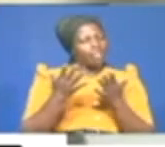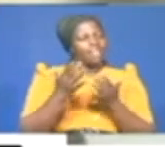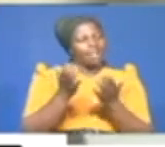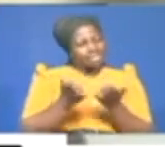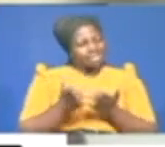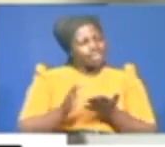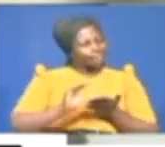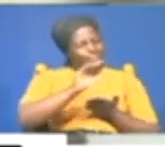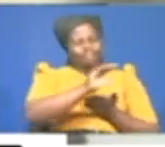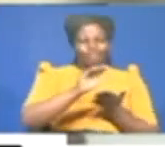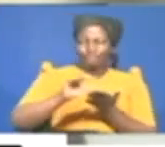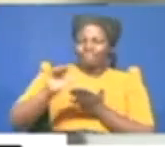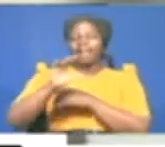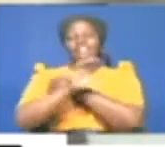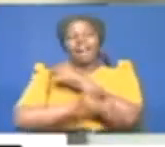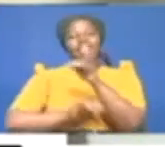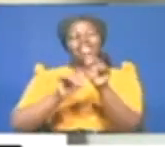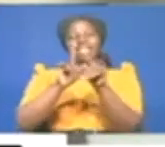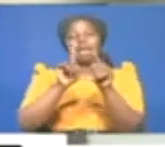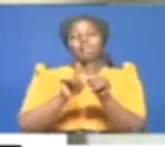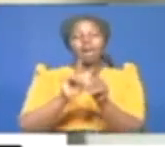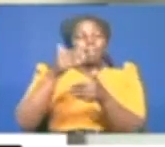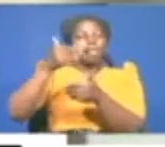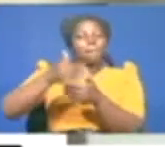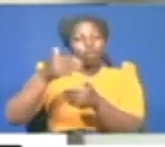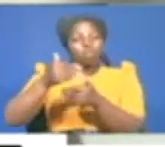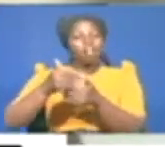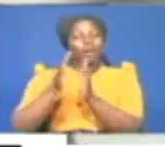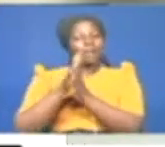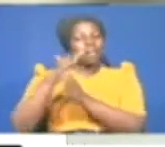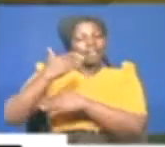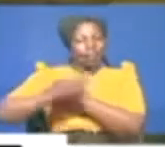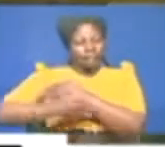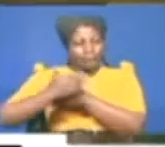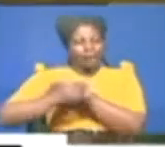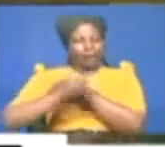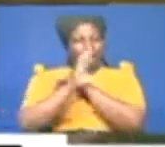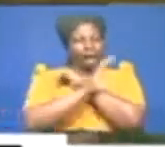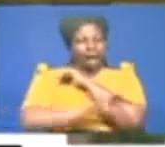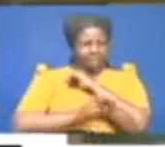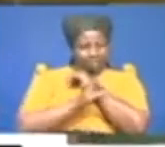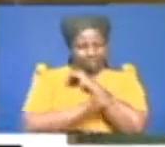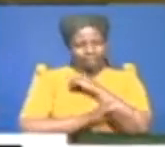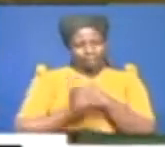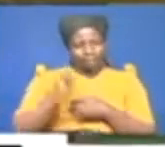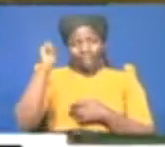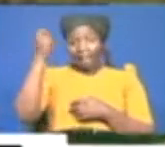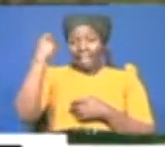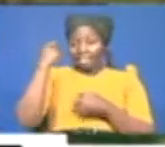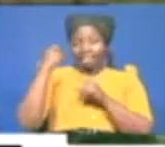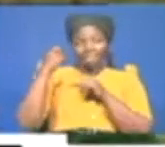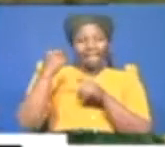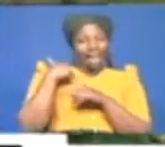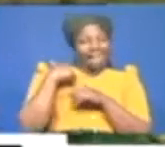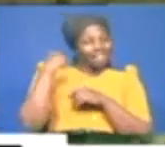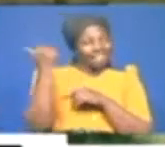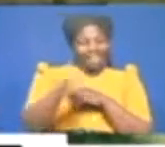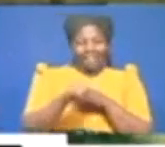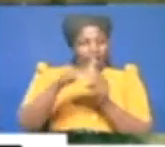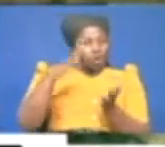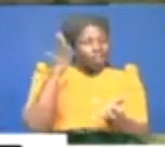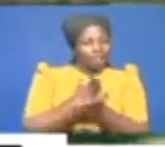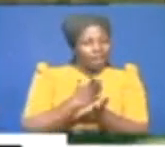at border points with the neighboring country. Kenya has no confirmed cases of Ebola